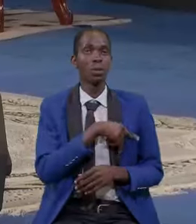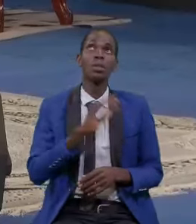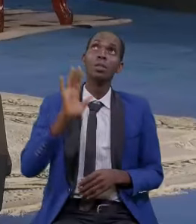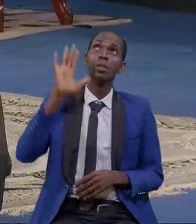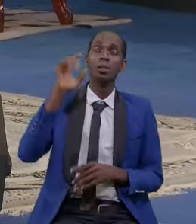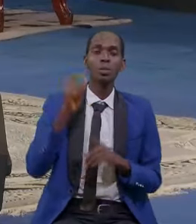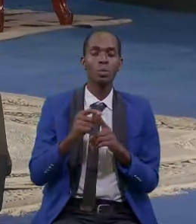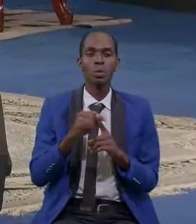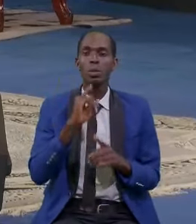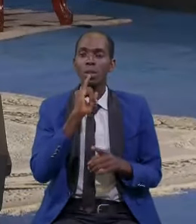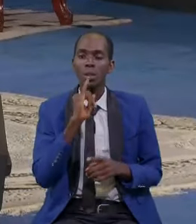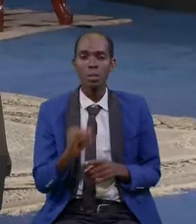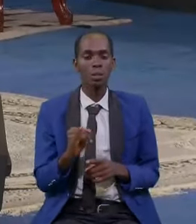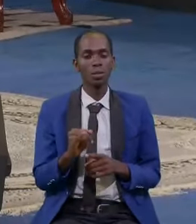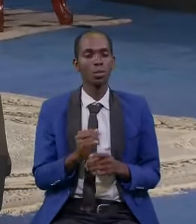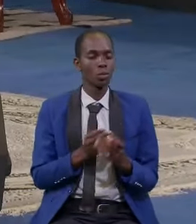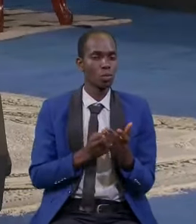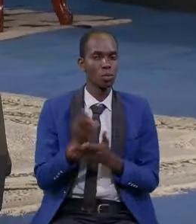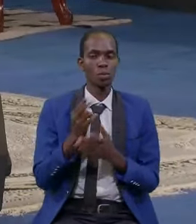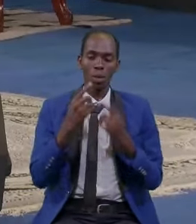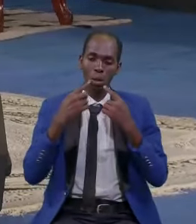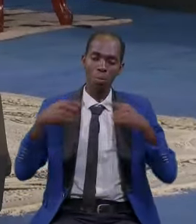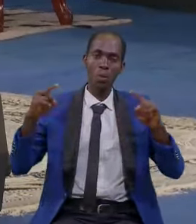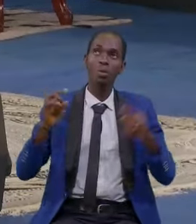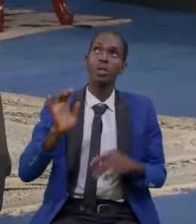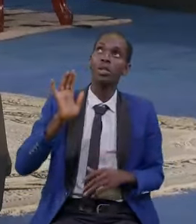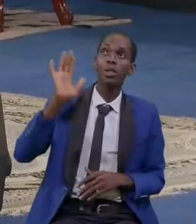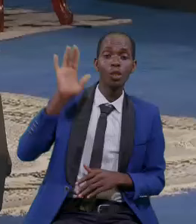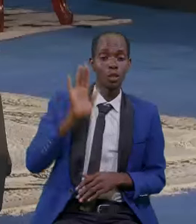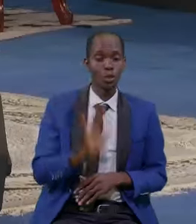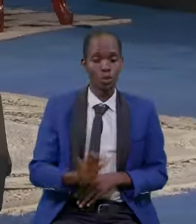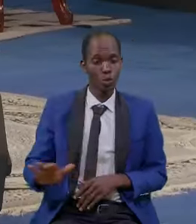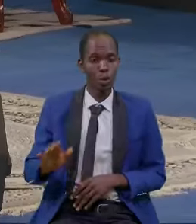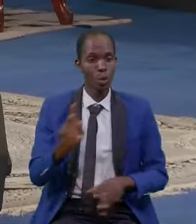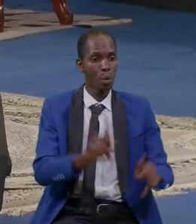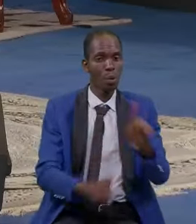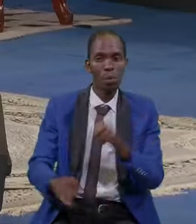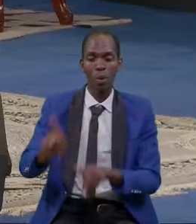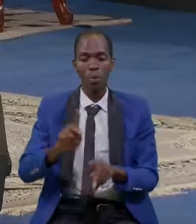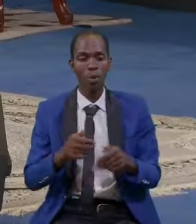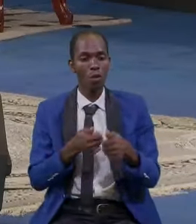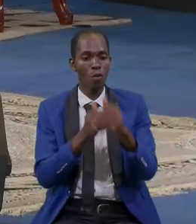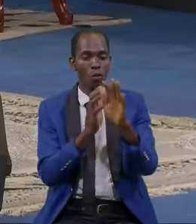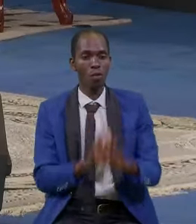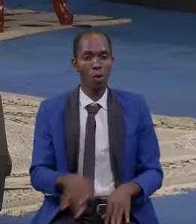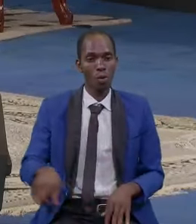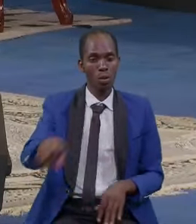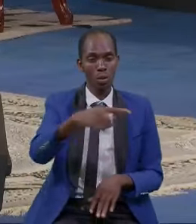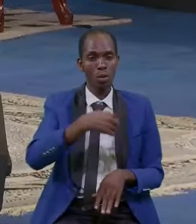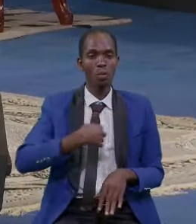truth proclaimed. His children, his people, his followers are the